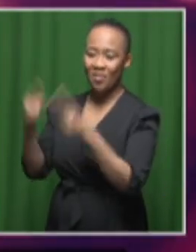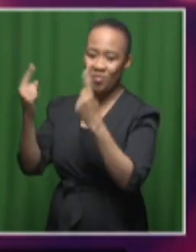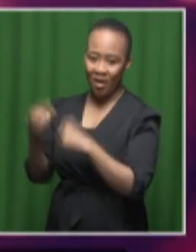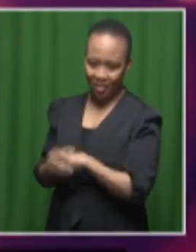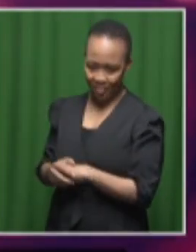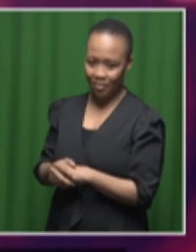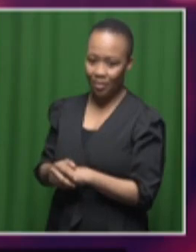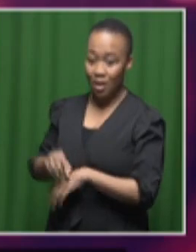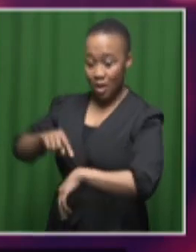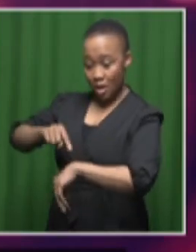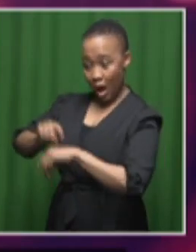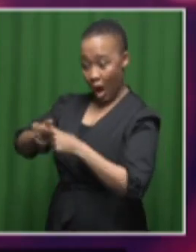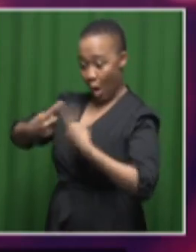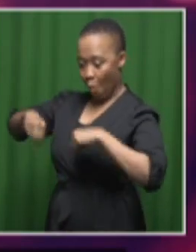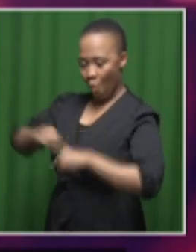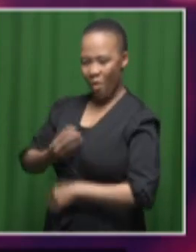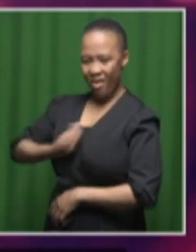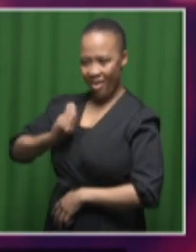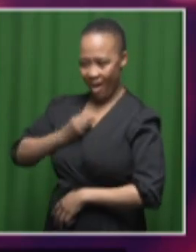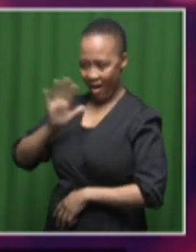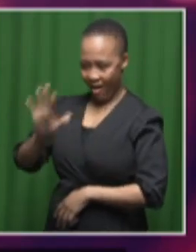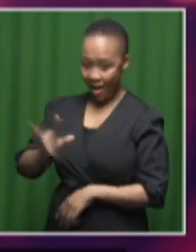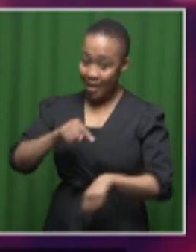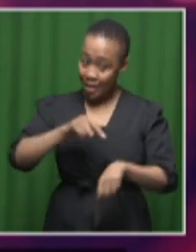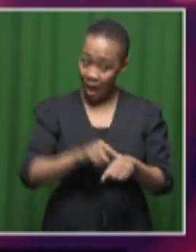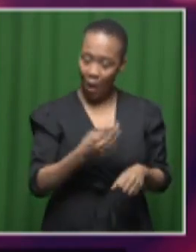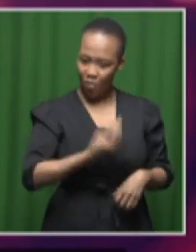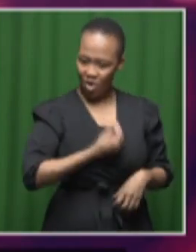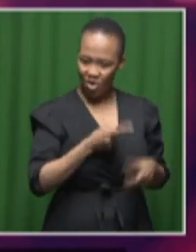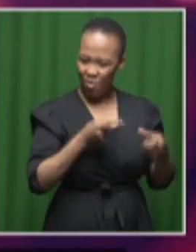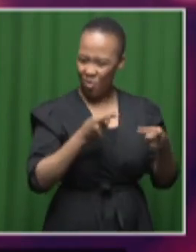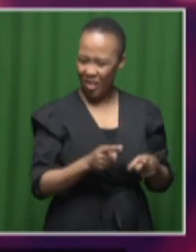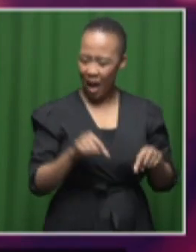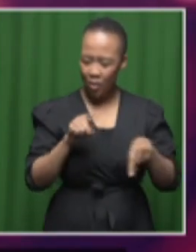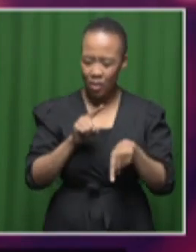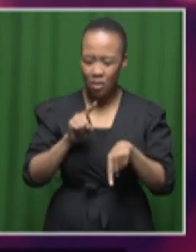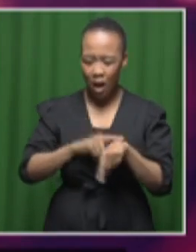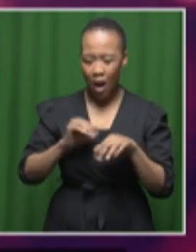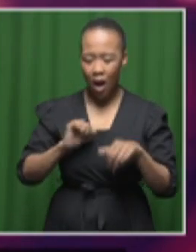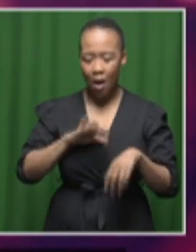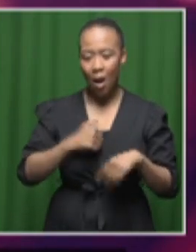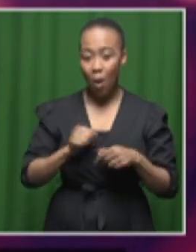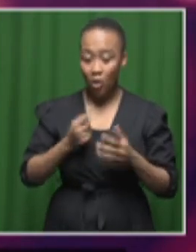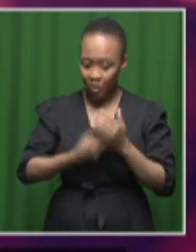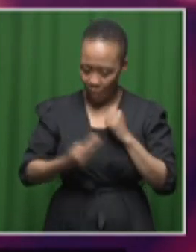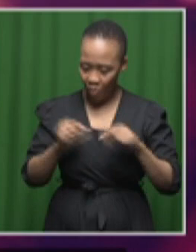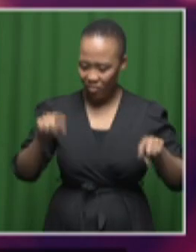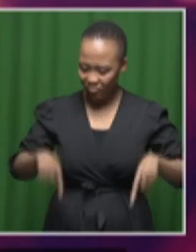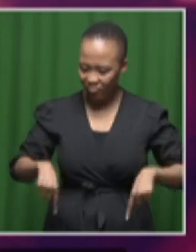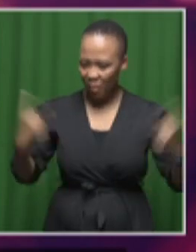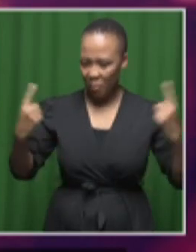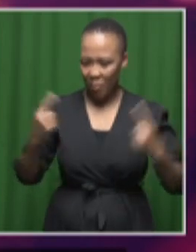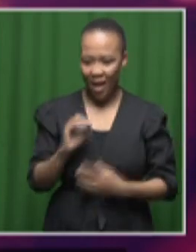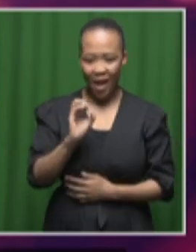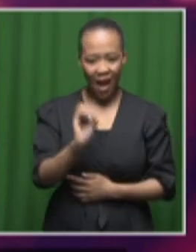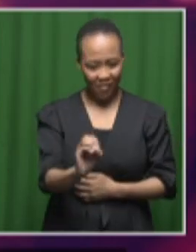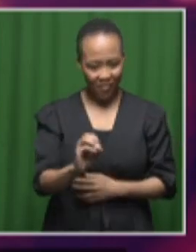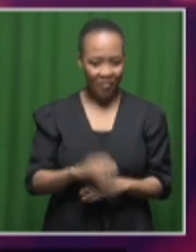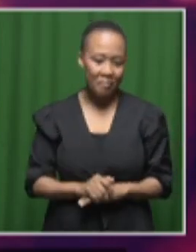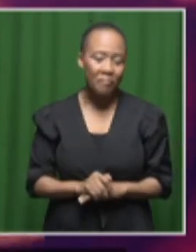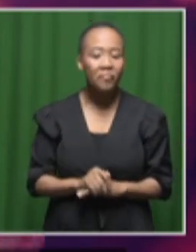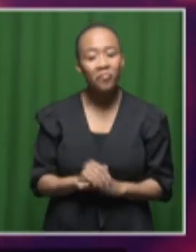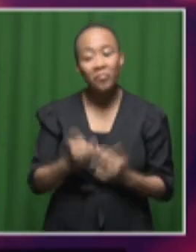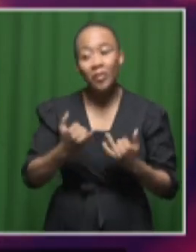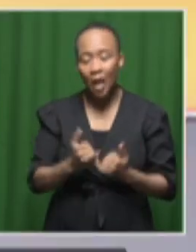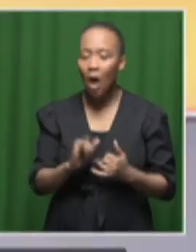more bold than we were. Is that what you found in your research? 100%. More, clear. They're so in what they wanted to say, they have to say it now,